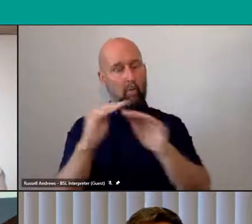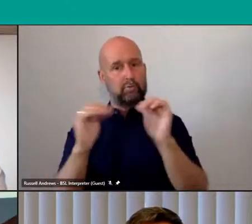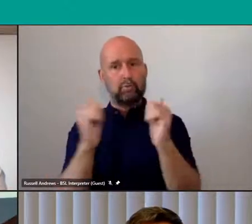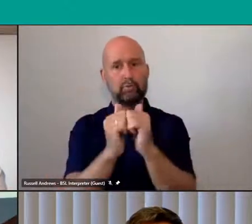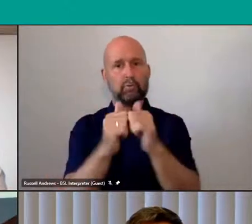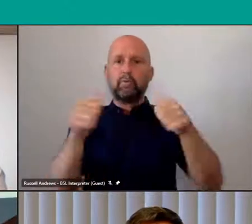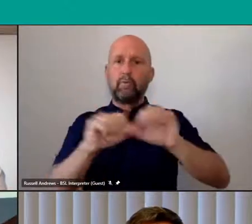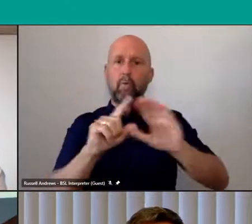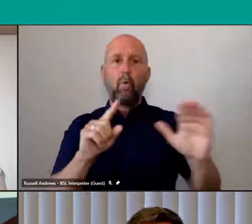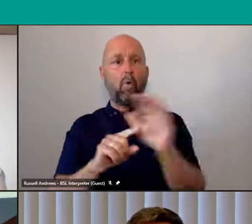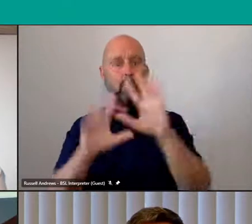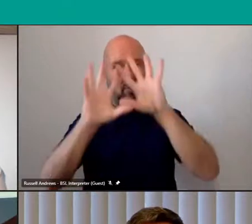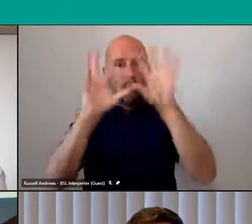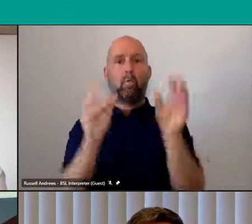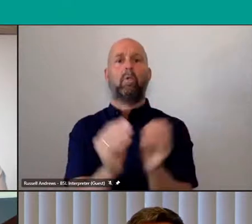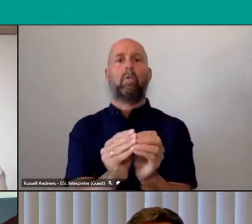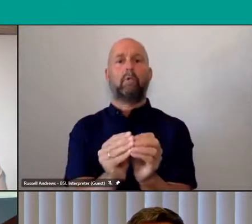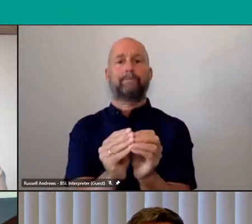inequalities in a holistic way.